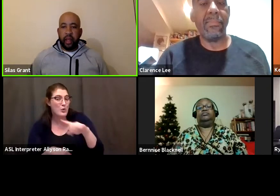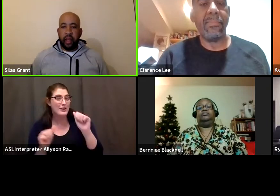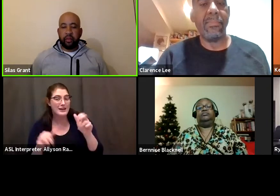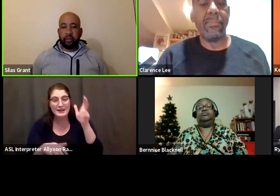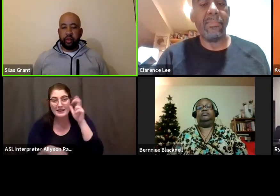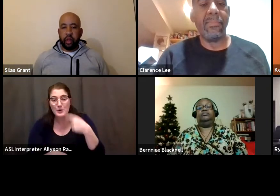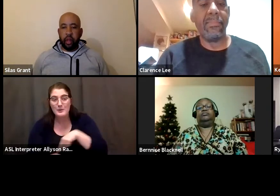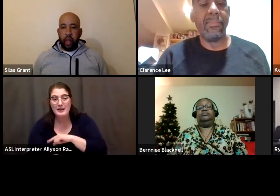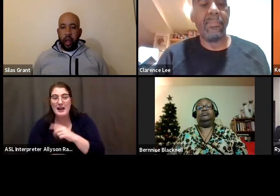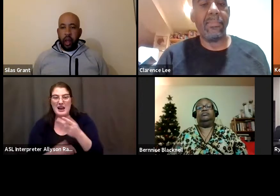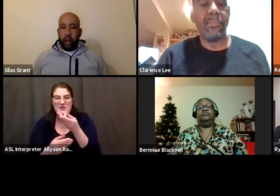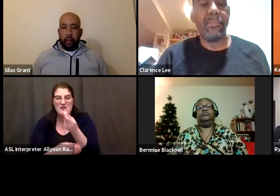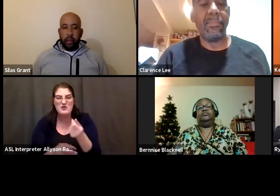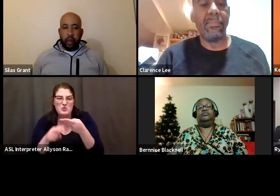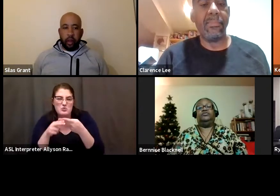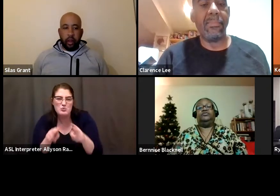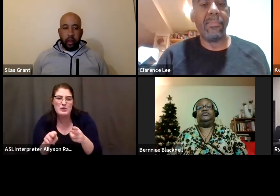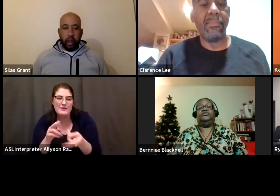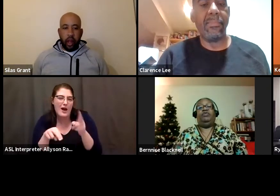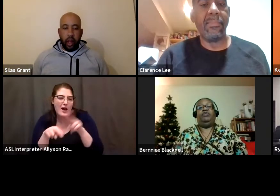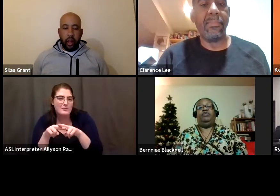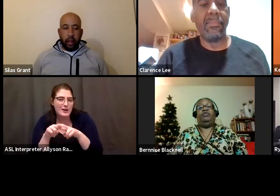brief updates.